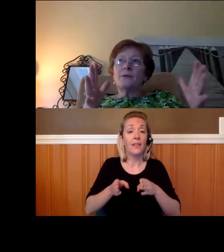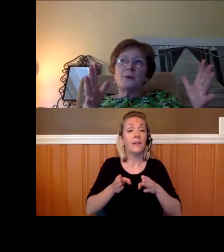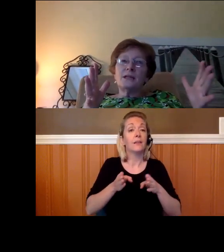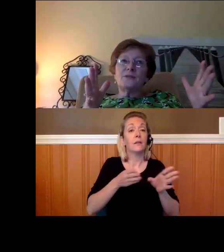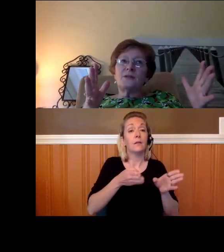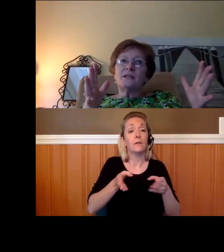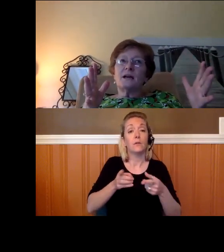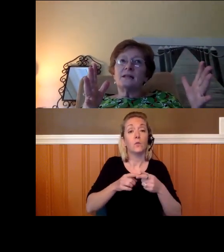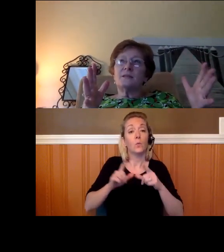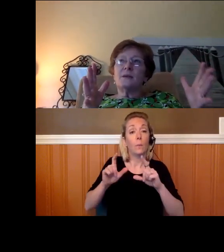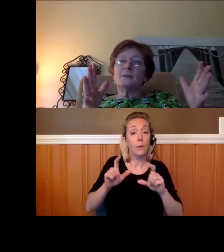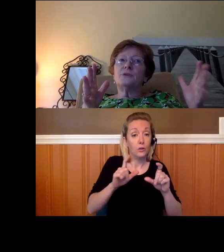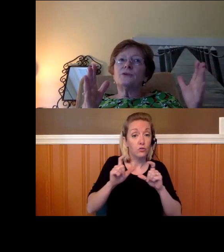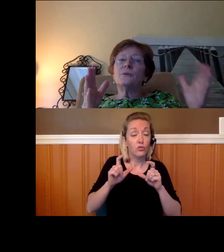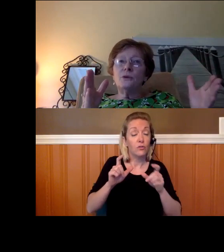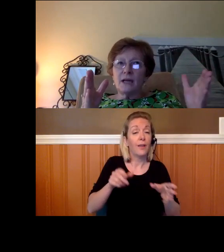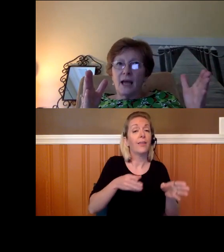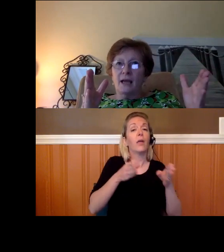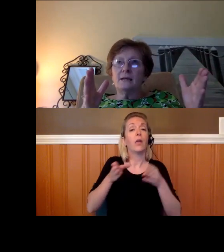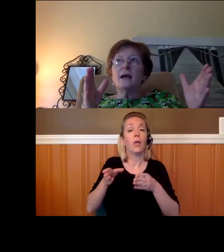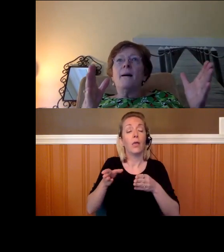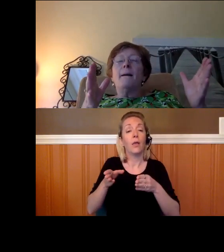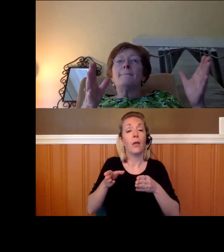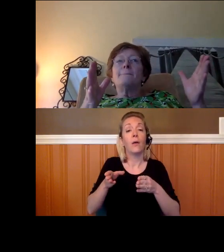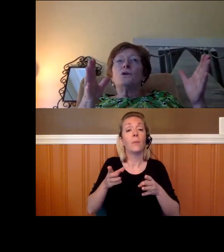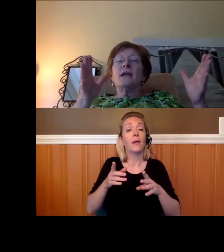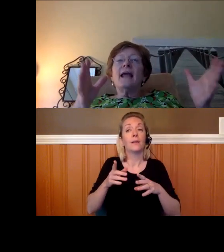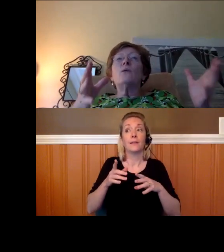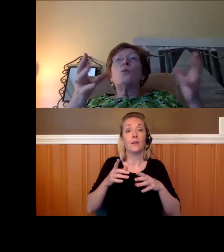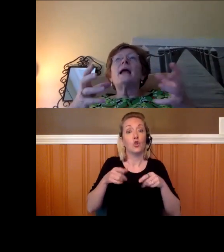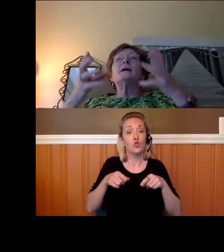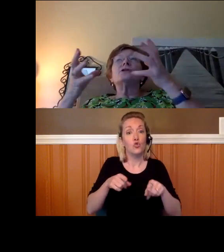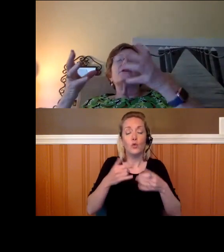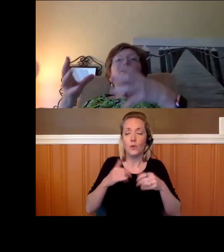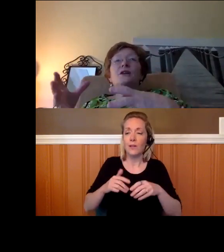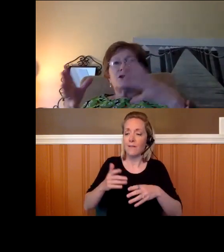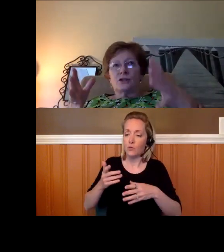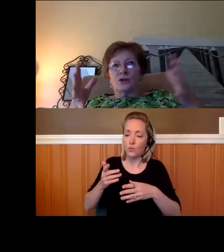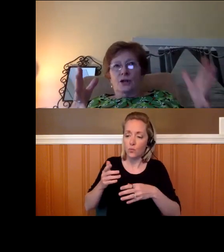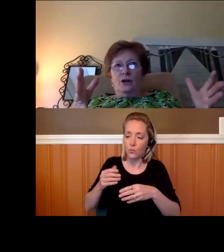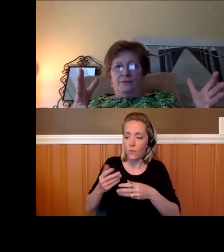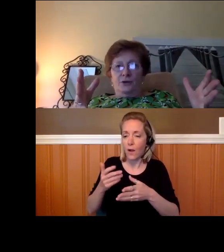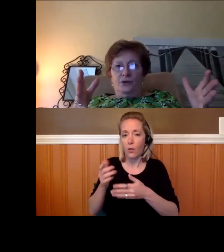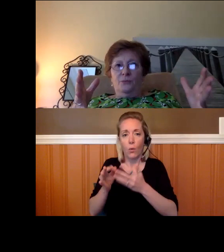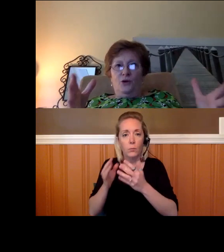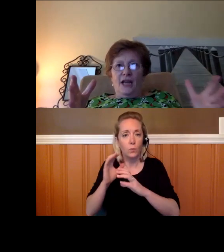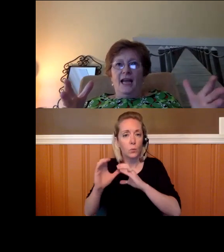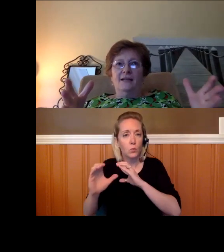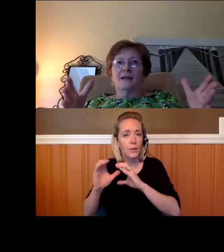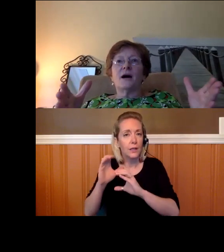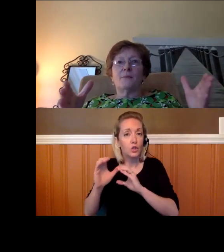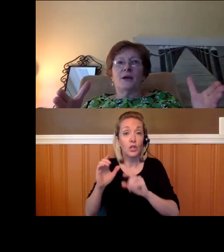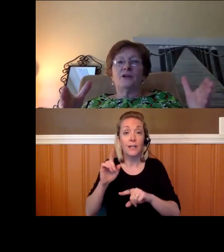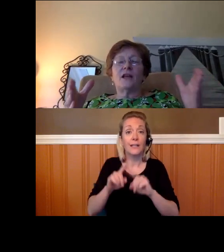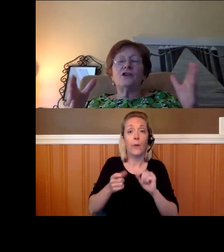to communicate. You can't wait until their vision's good enough to communicate, in my opinion. They usually have